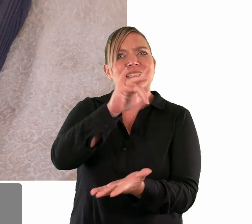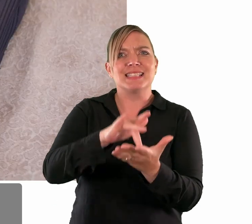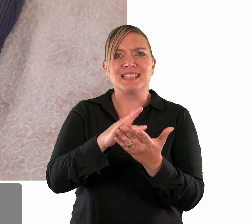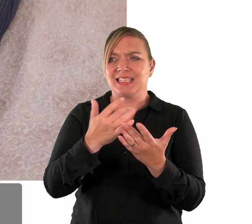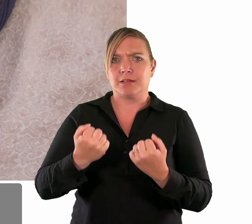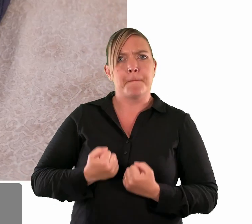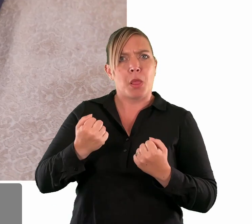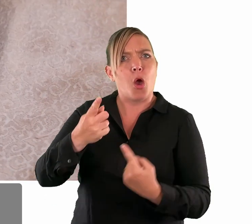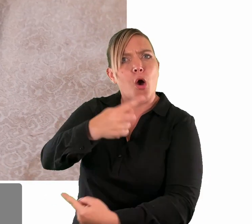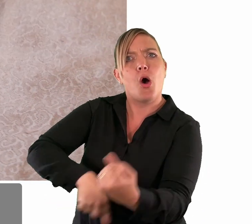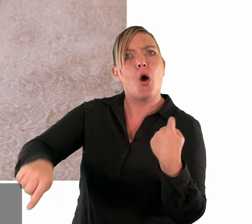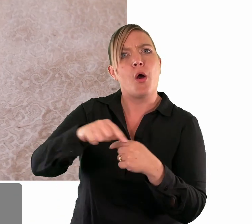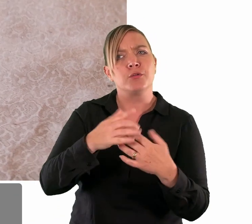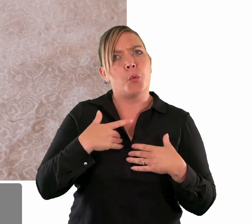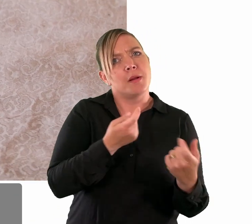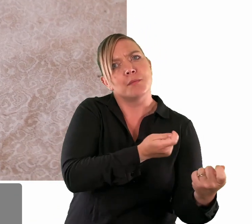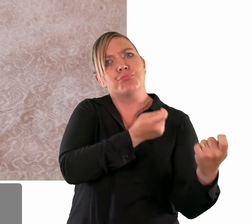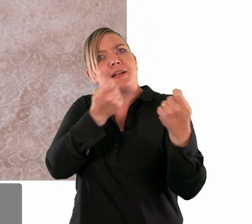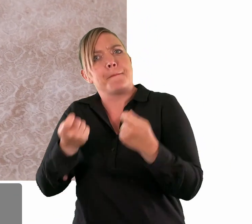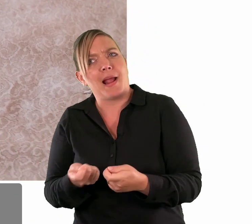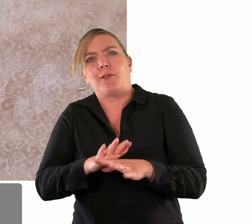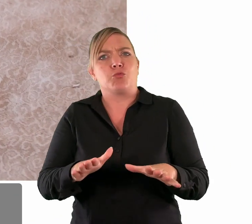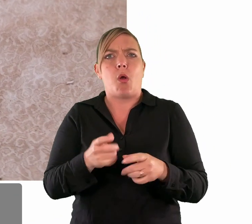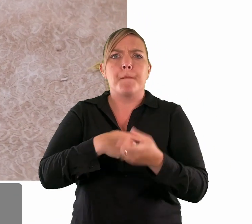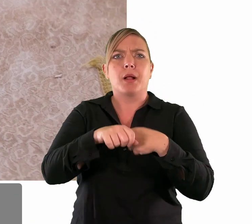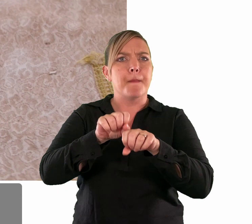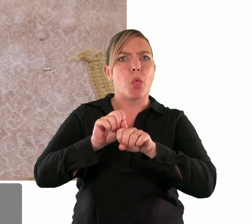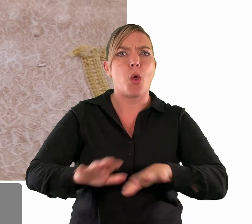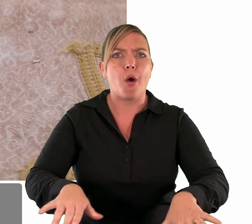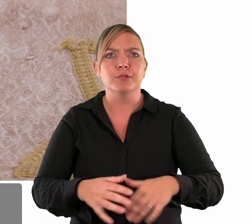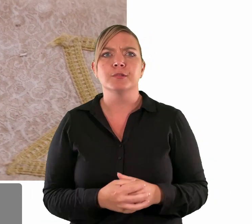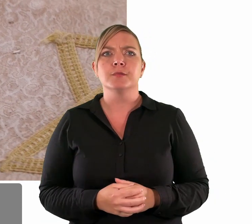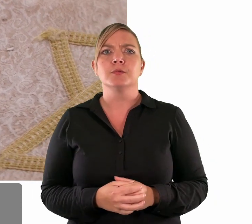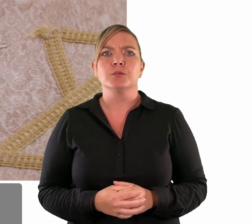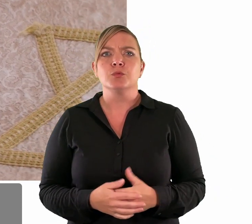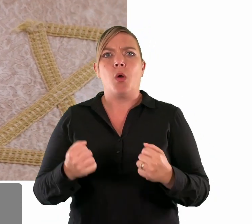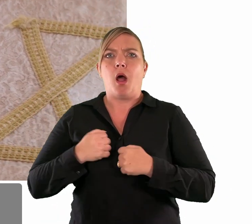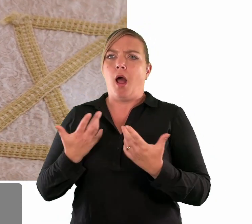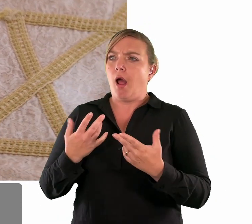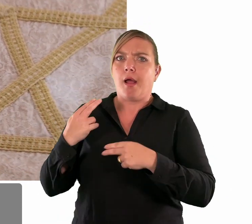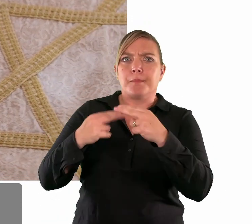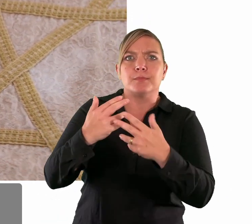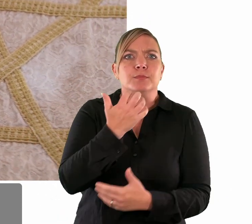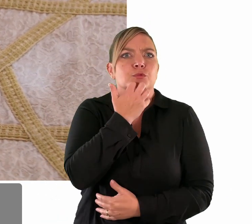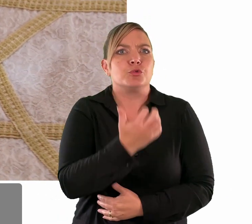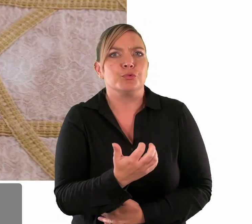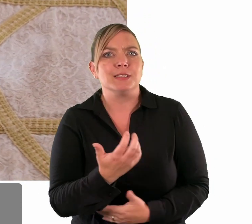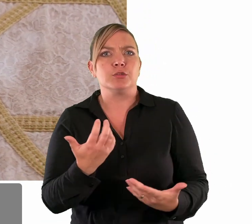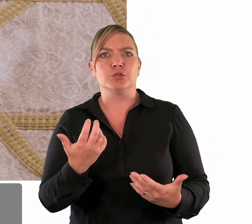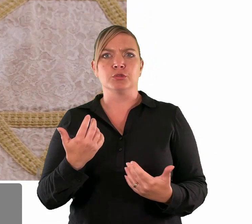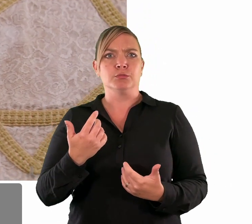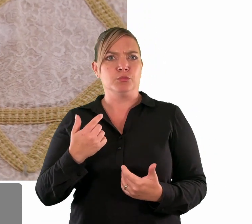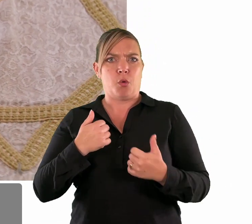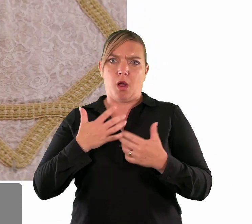so it's not lost. My approach was that it will stay an Orthodox synagogue. I am Orthodox Jew, and I don't see any reason why I